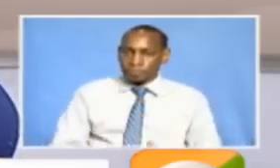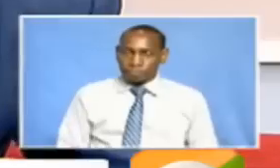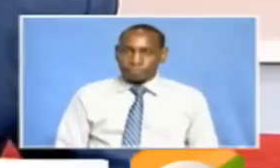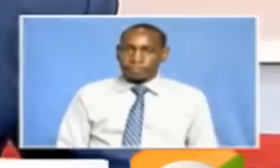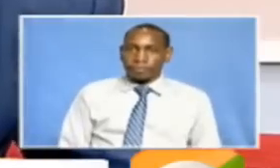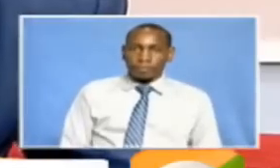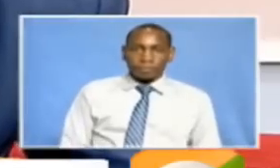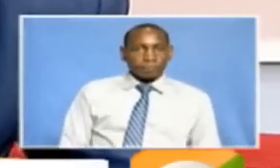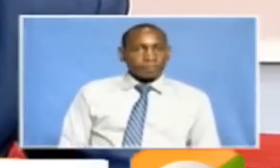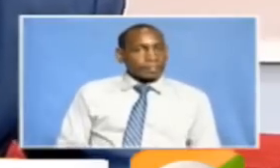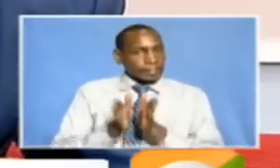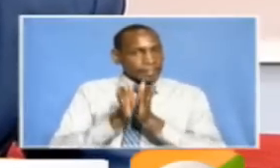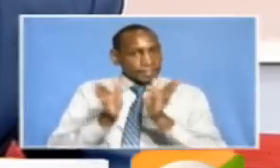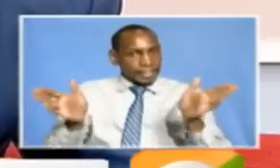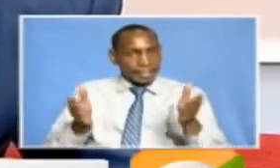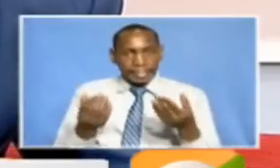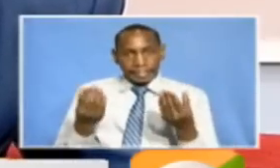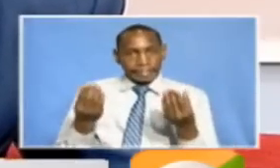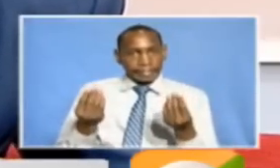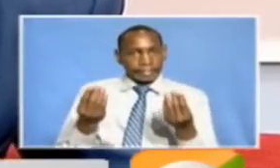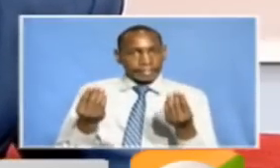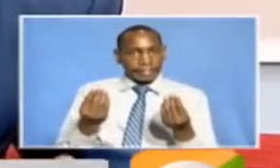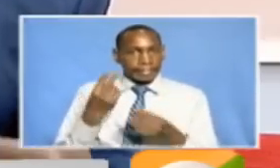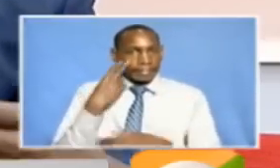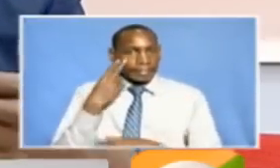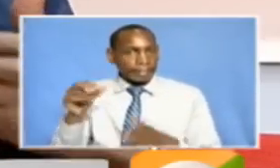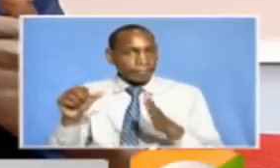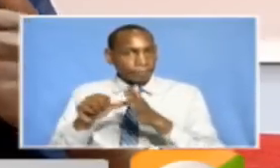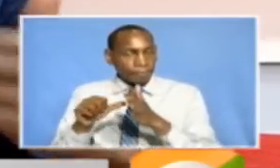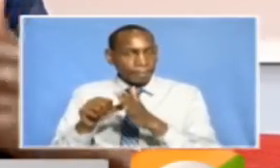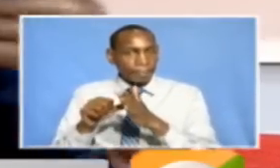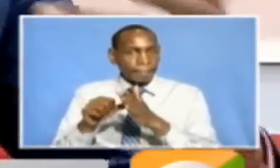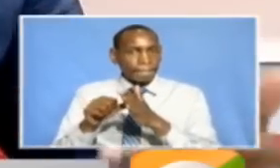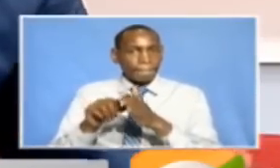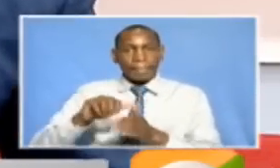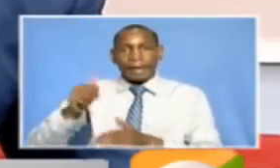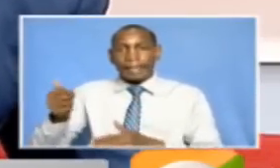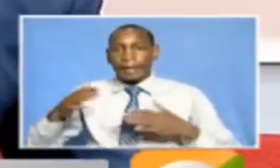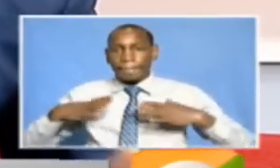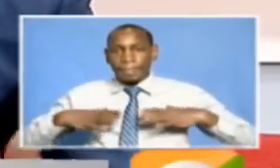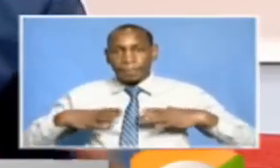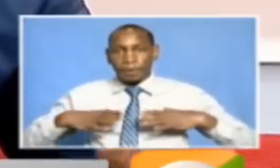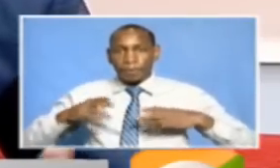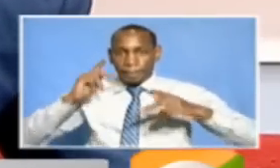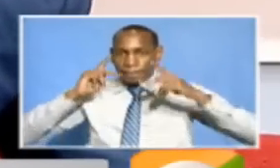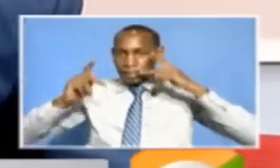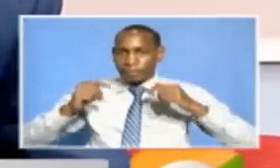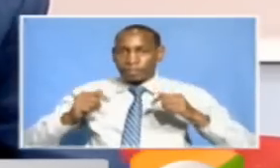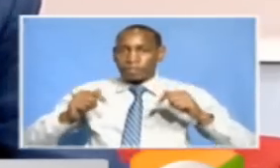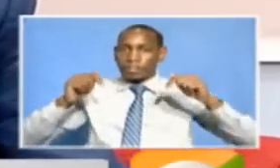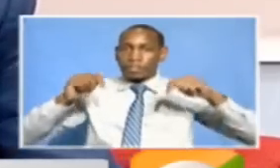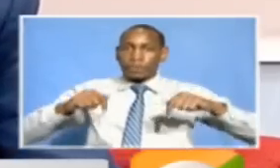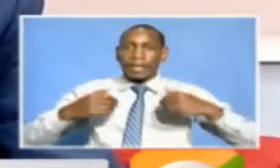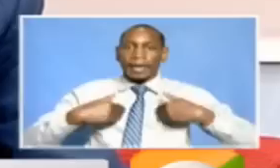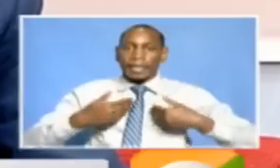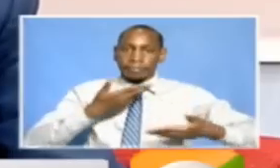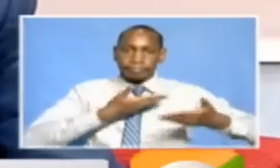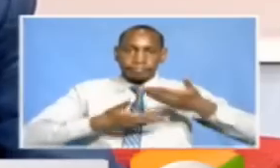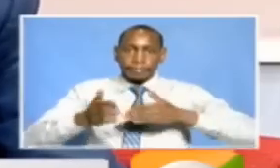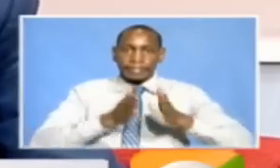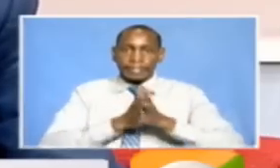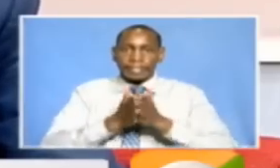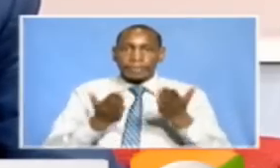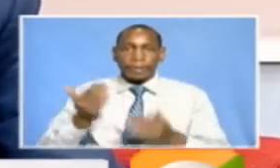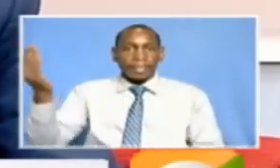generally, it's easy to look at the problem from the other people's. Today I was in an interesting conversation where the